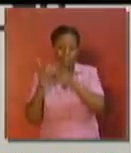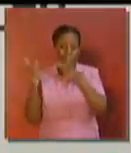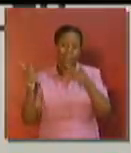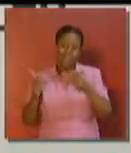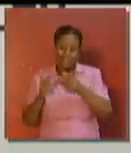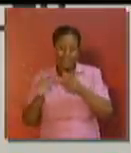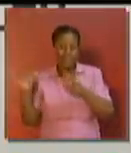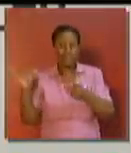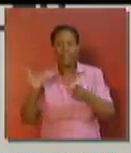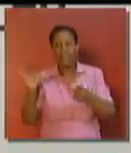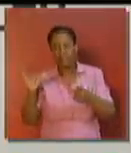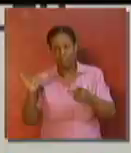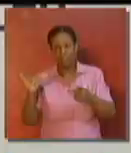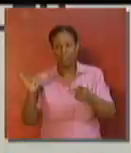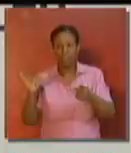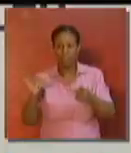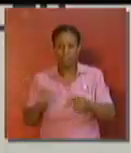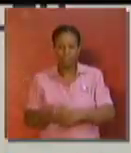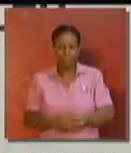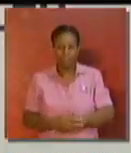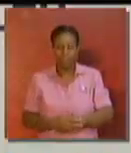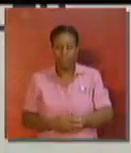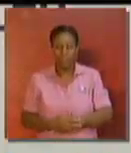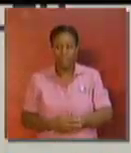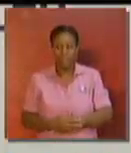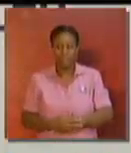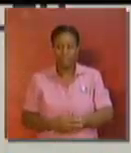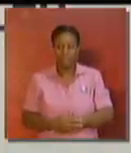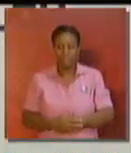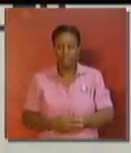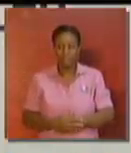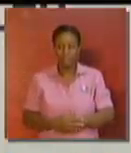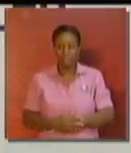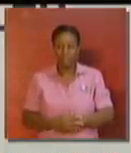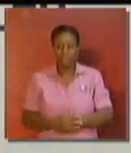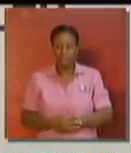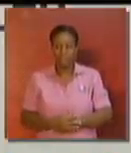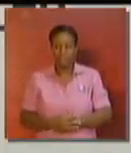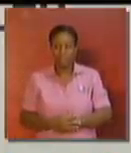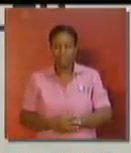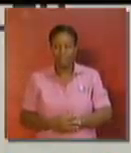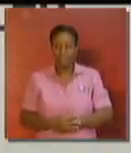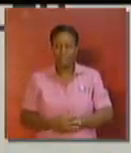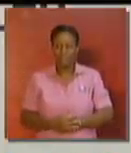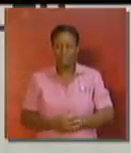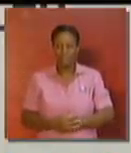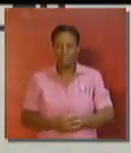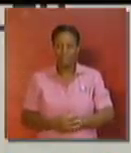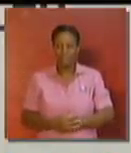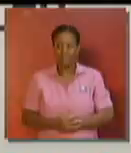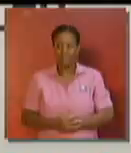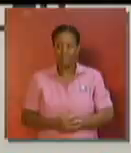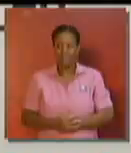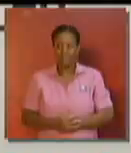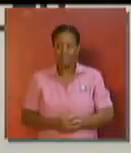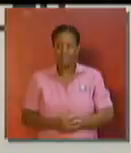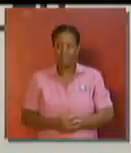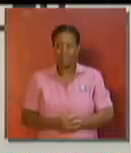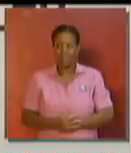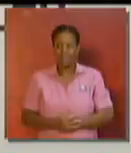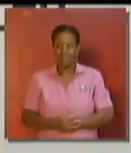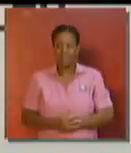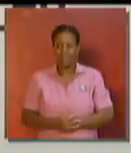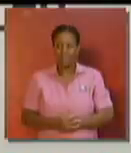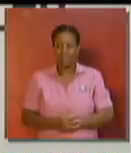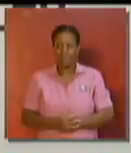answer segment of this morning's media conference. We ask our media representatives to indicate your name and the name